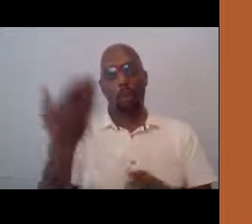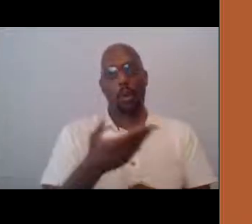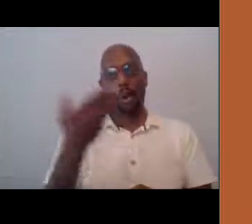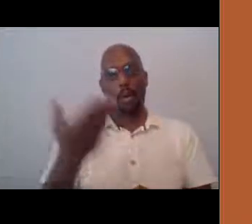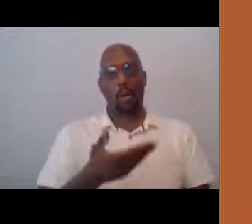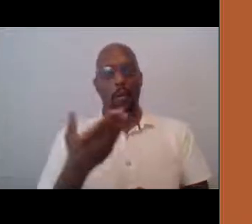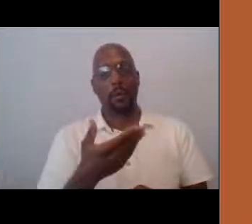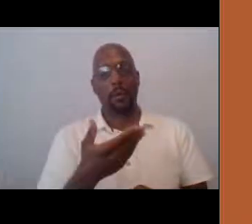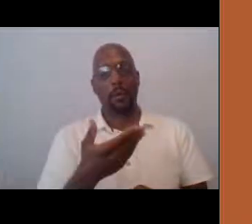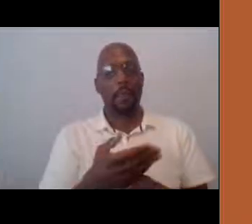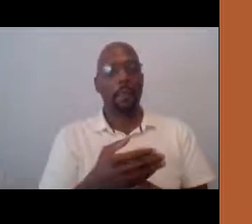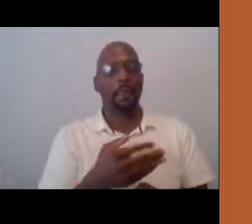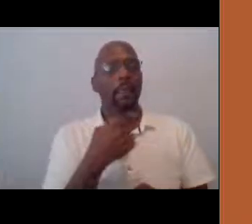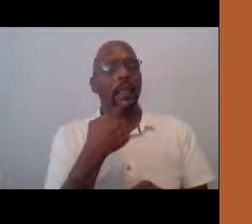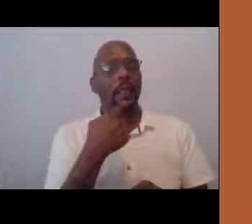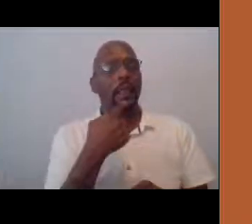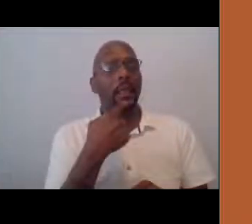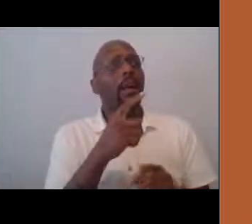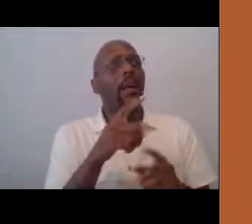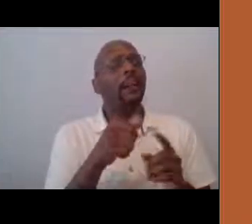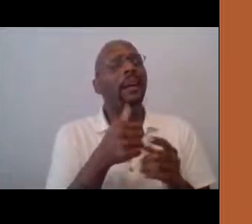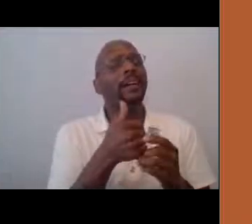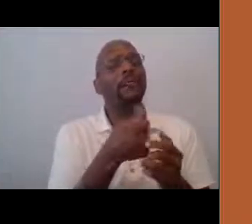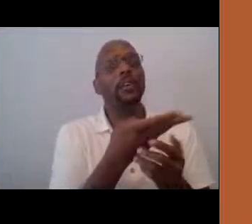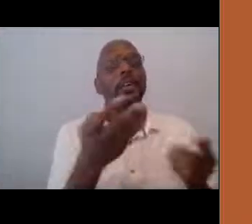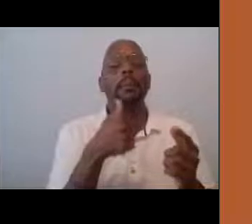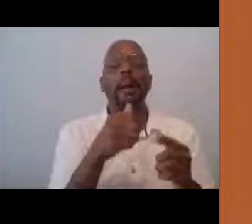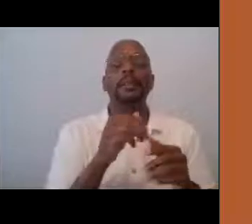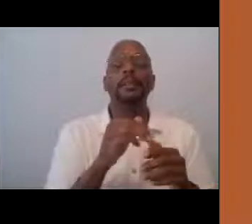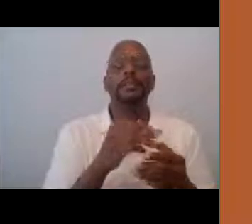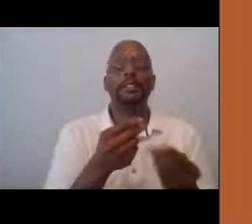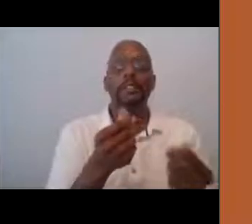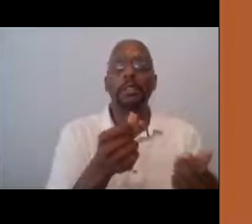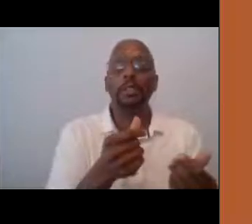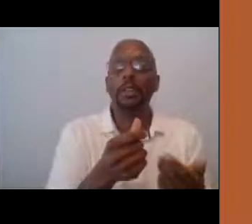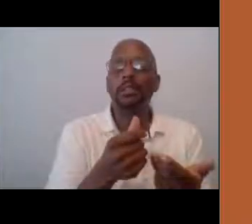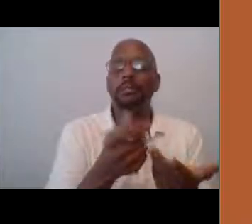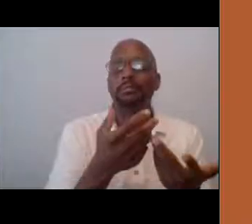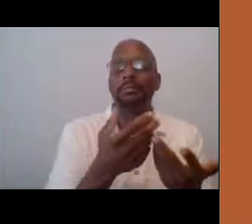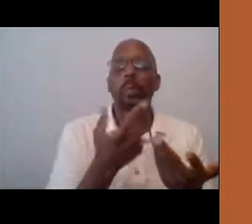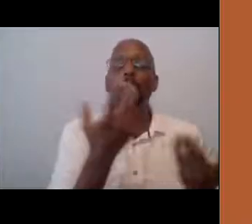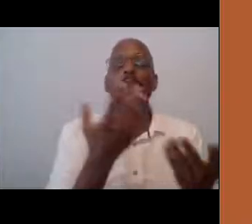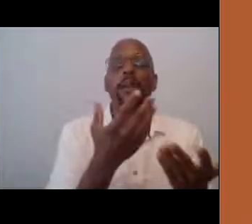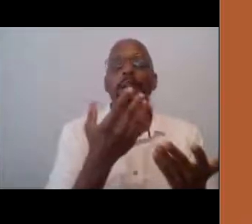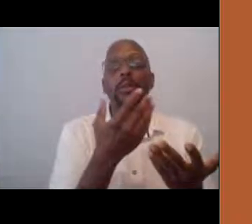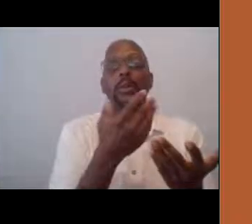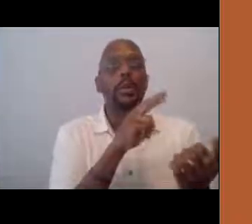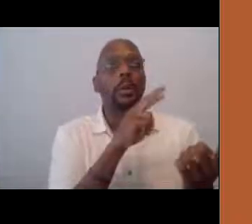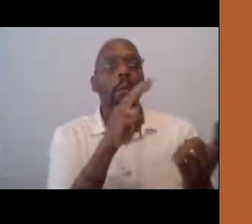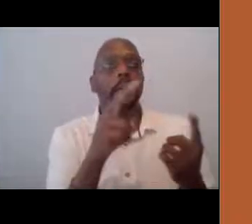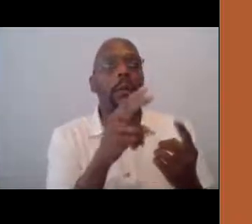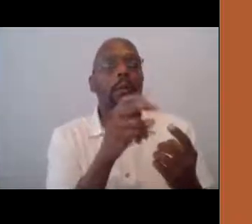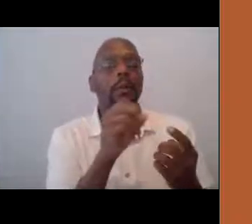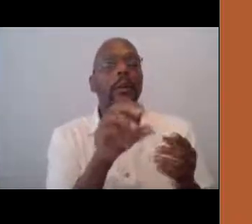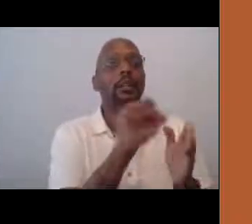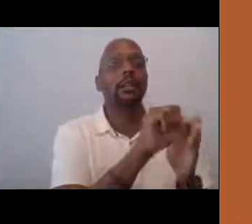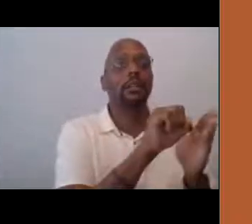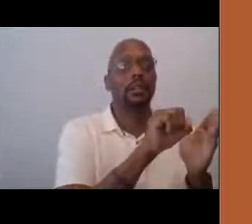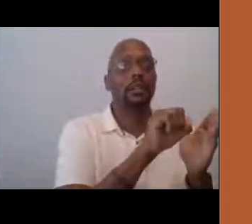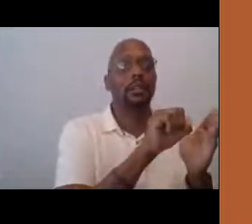little bit about whose Indigenous land we are meeting on today, and what is the state of government-to-government relations between Chumash